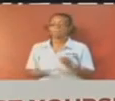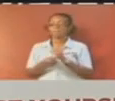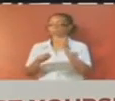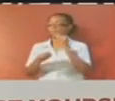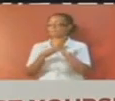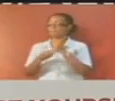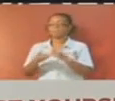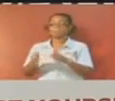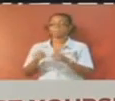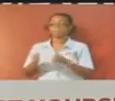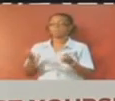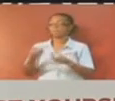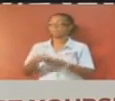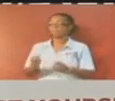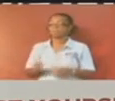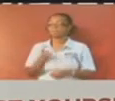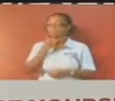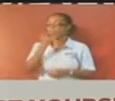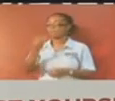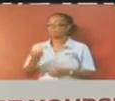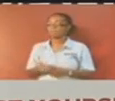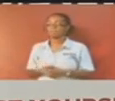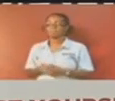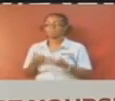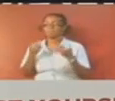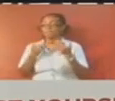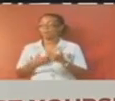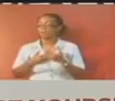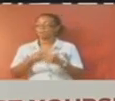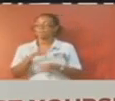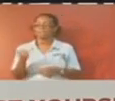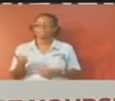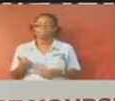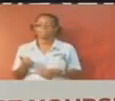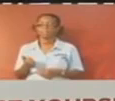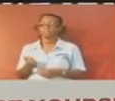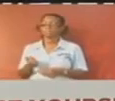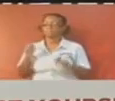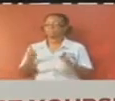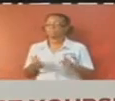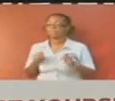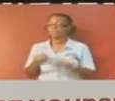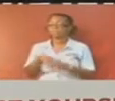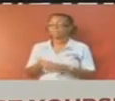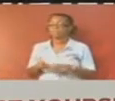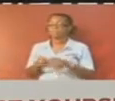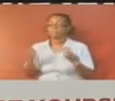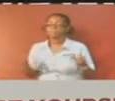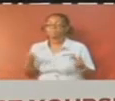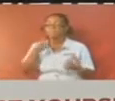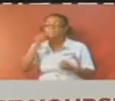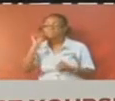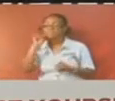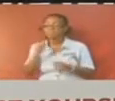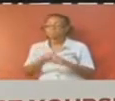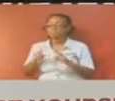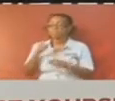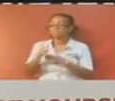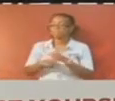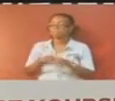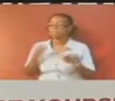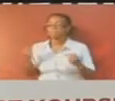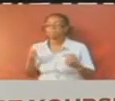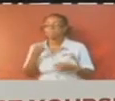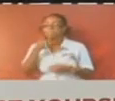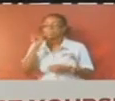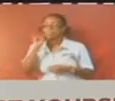Unfortunately, another commentator in one of the newspapers yesterday continued to put